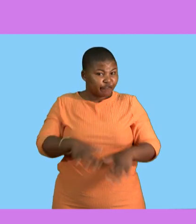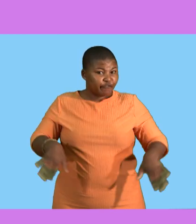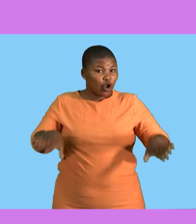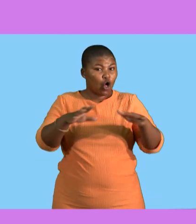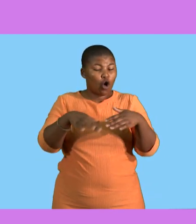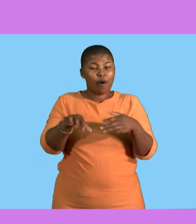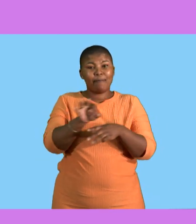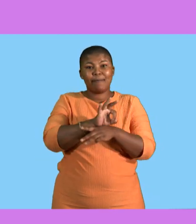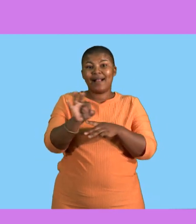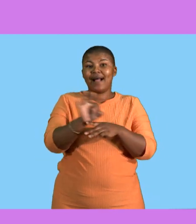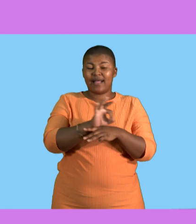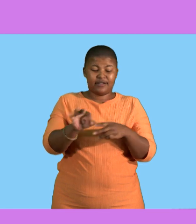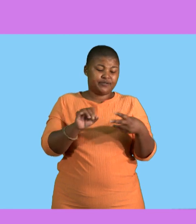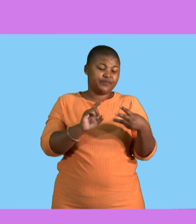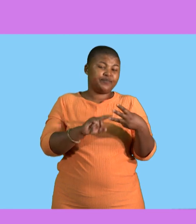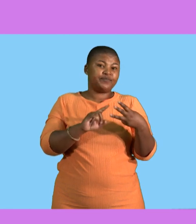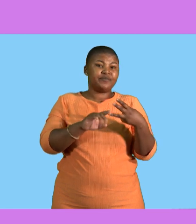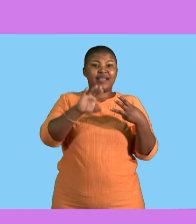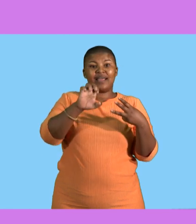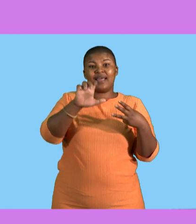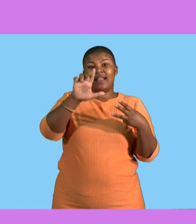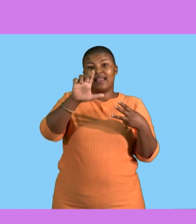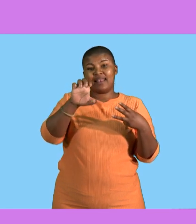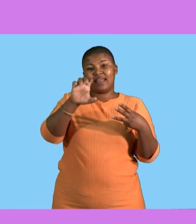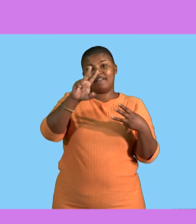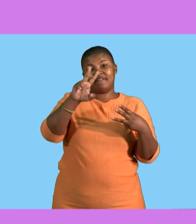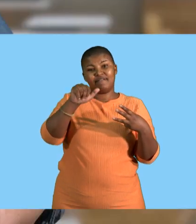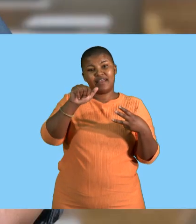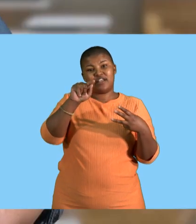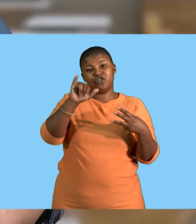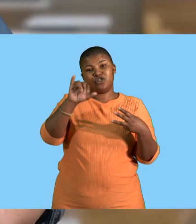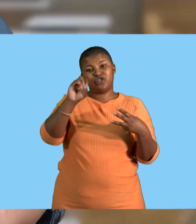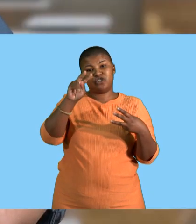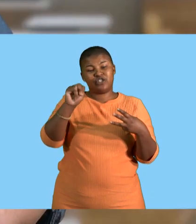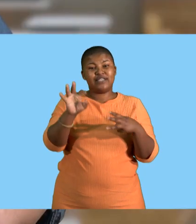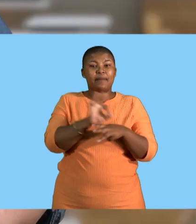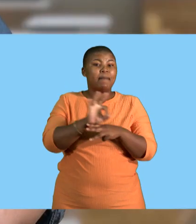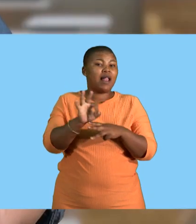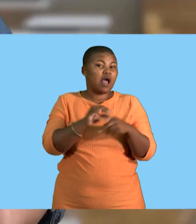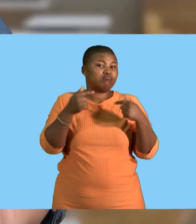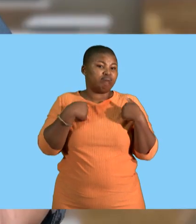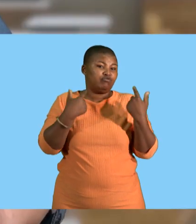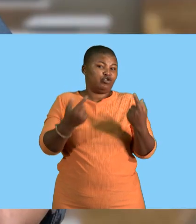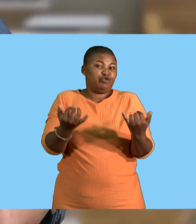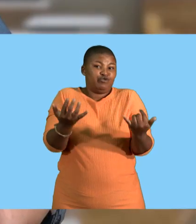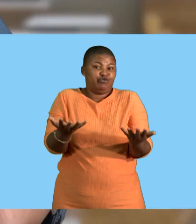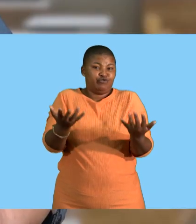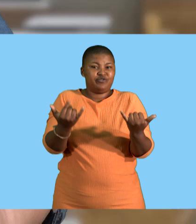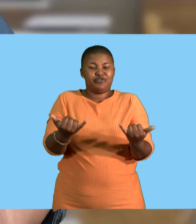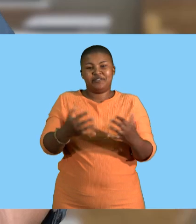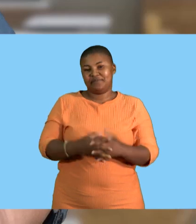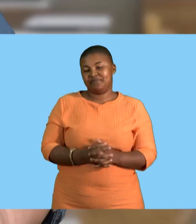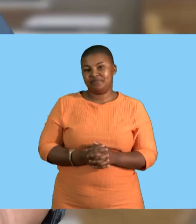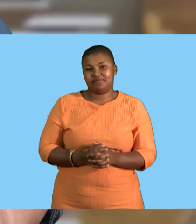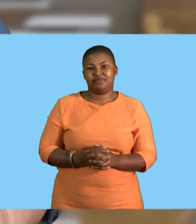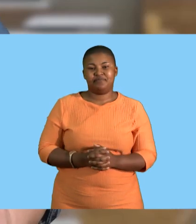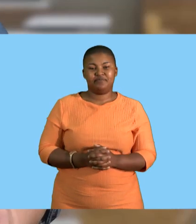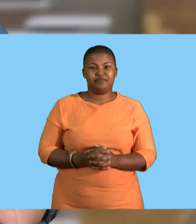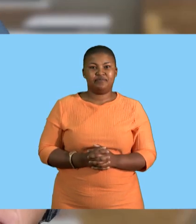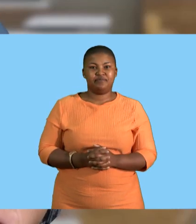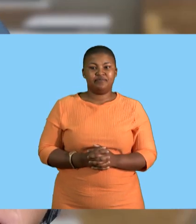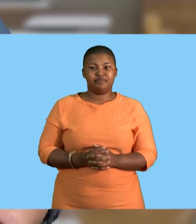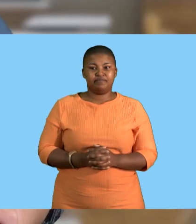plans and elevation plans, and that is what we will be doing today. Now,